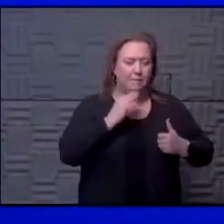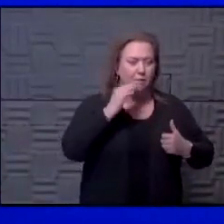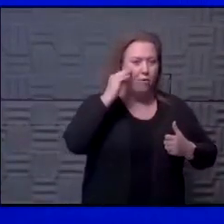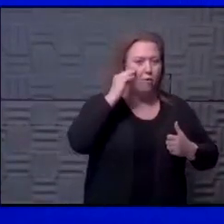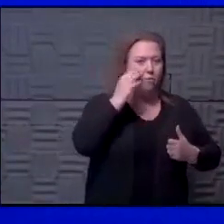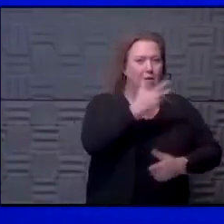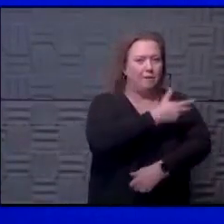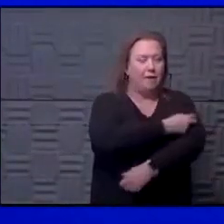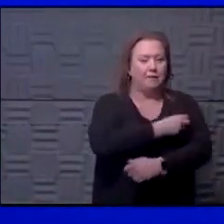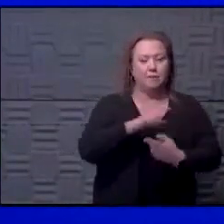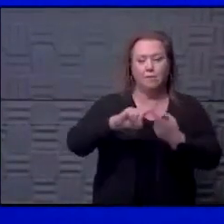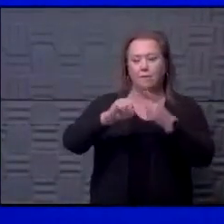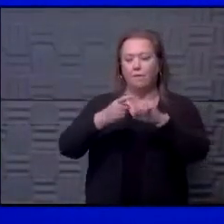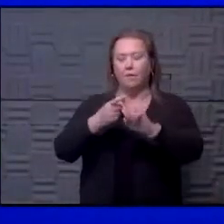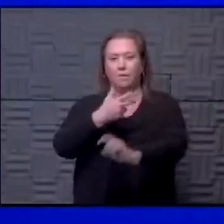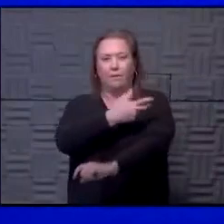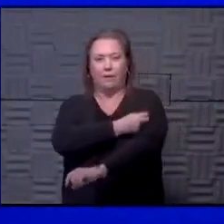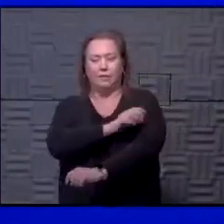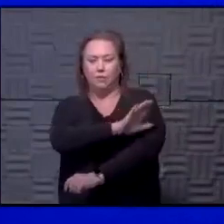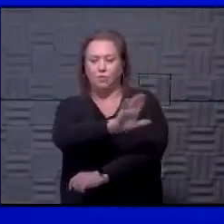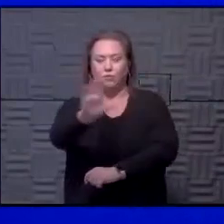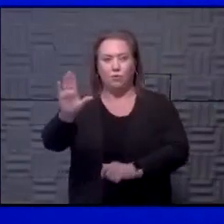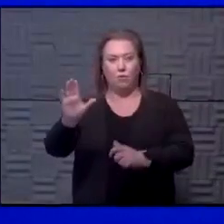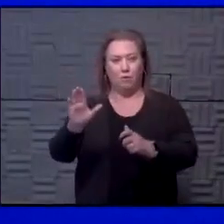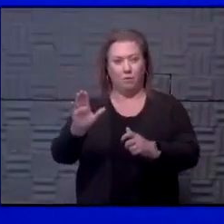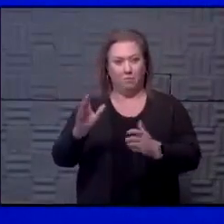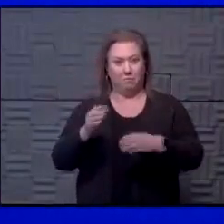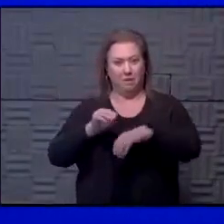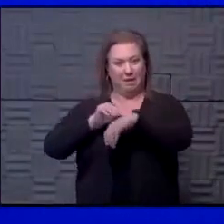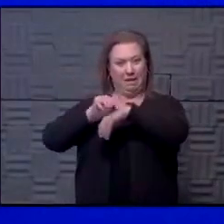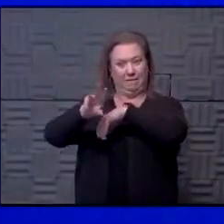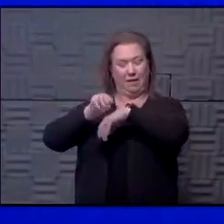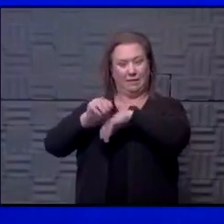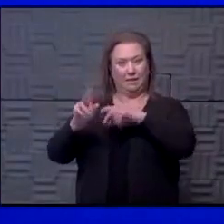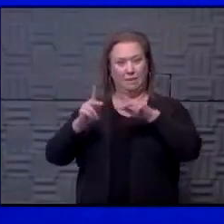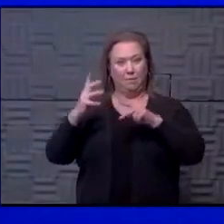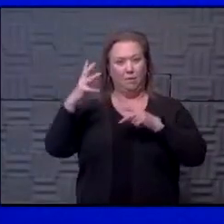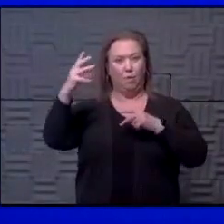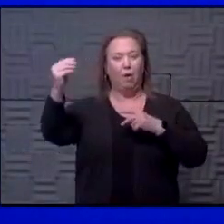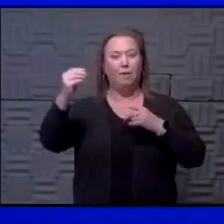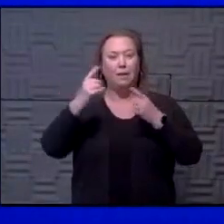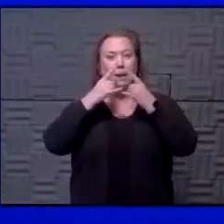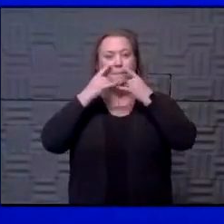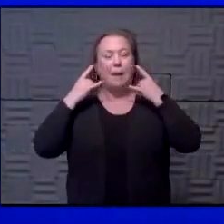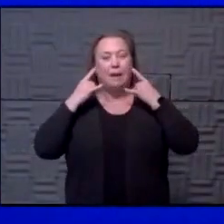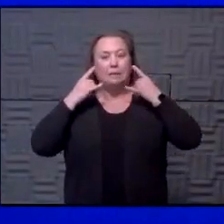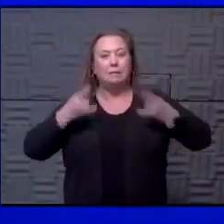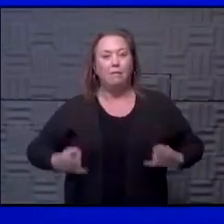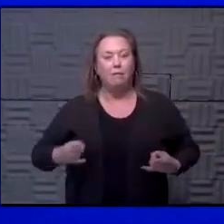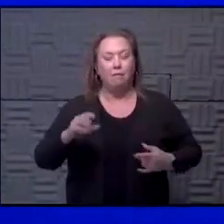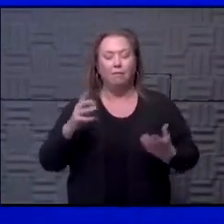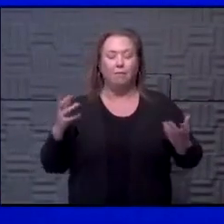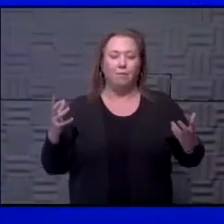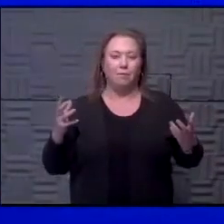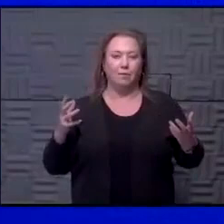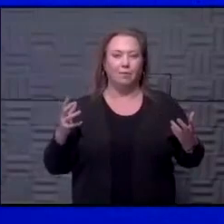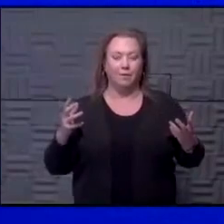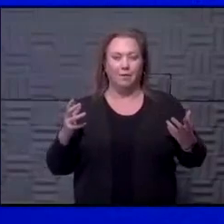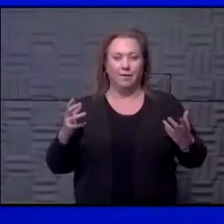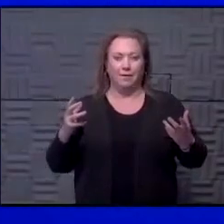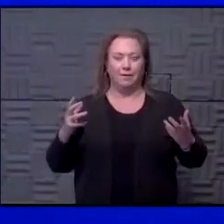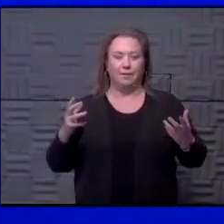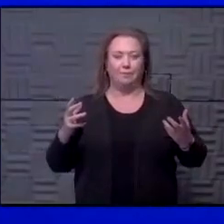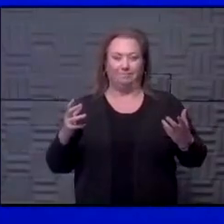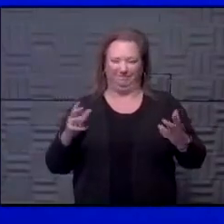vaccinated or friends are vaccinated, what's your advice? Can people start to gather now and take their masks off around them? I'm getting that question a lot. Oh, that's a